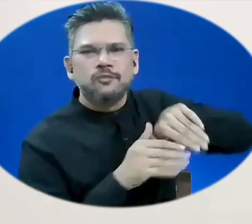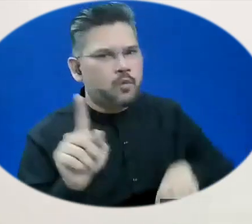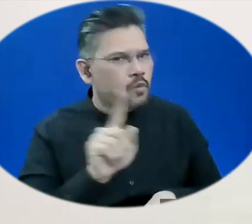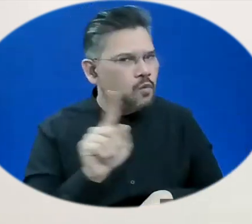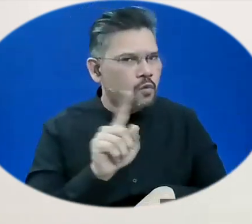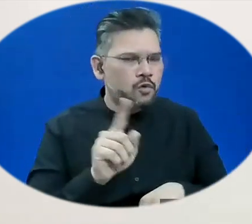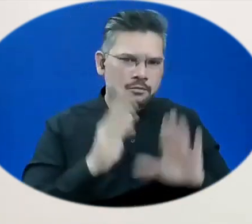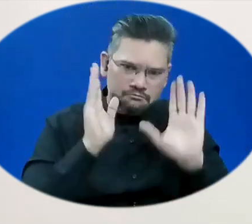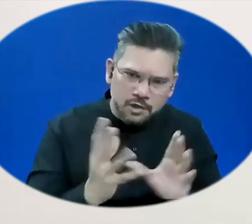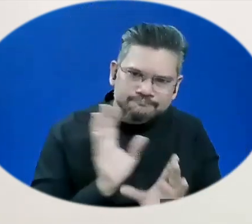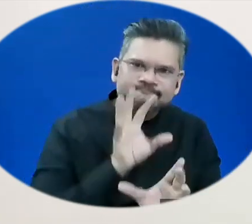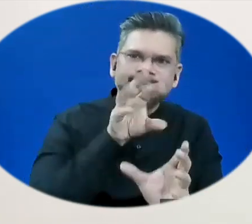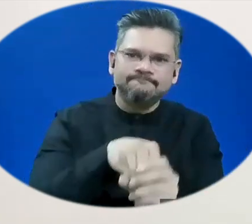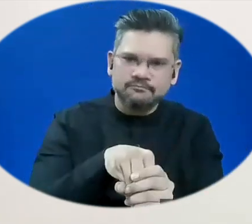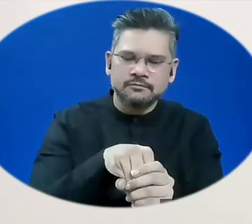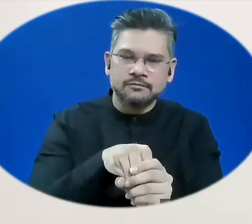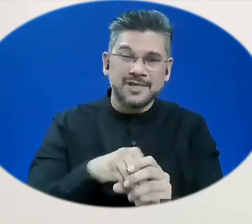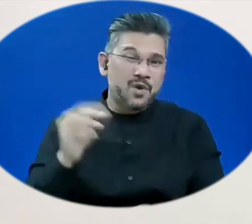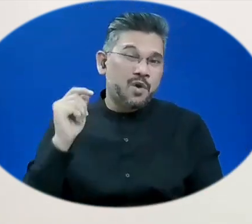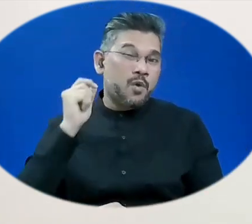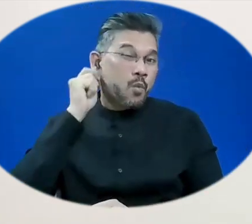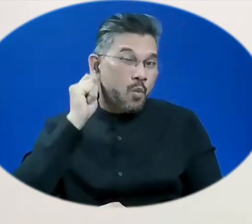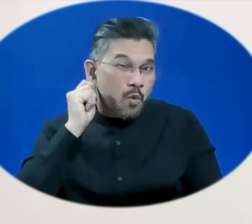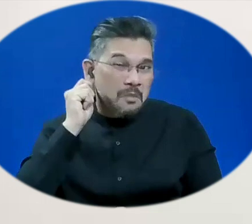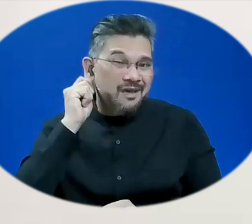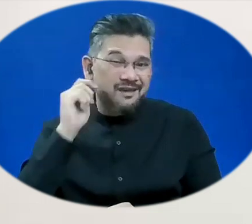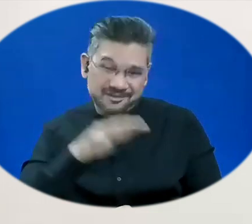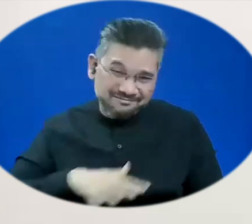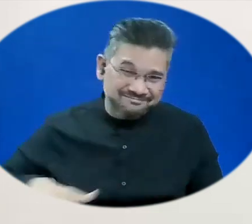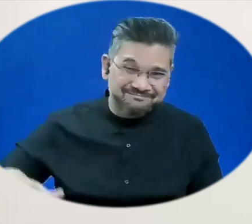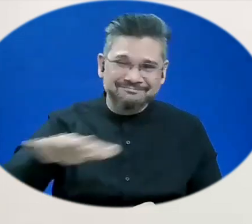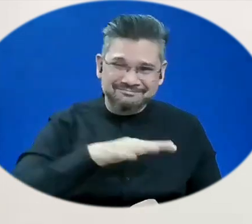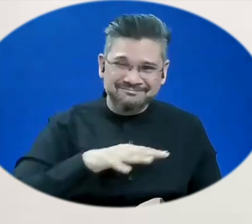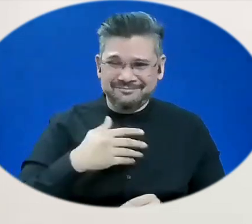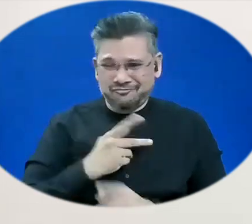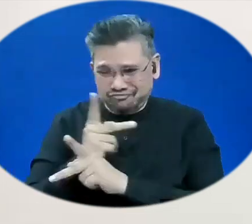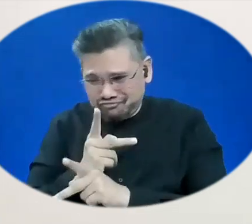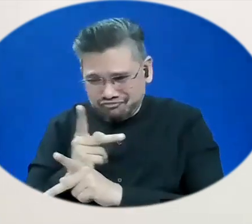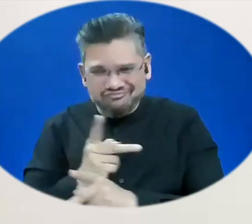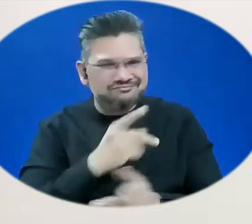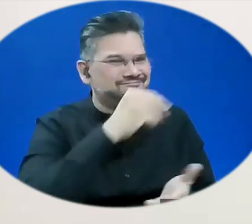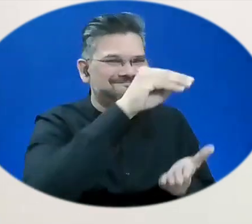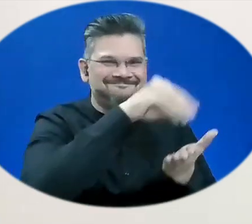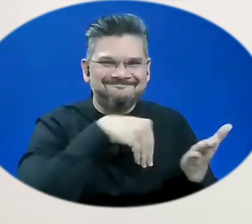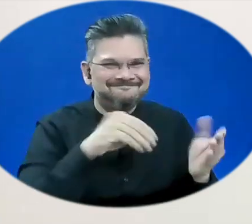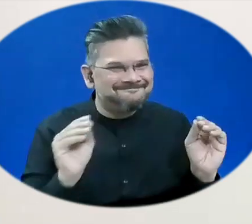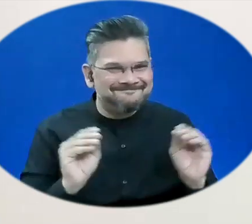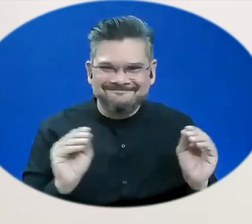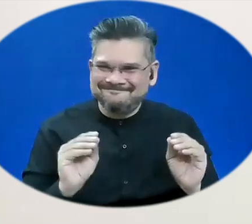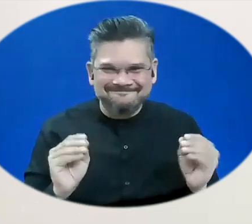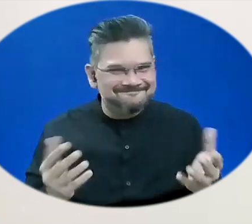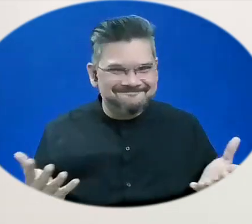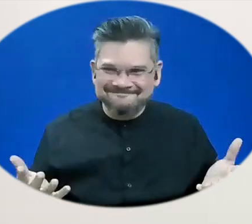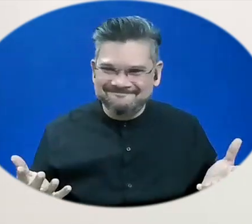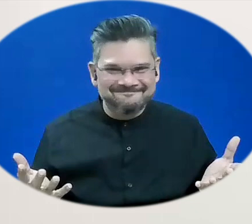predominantly women are not only mostly unpaid for the care and support that we provide, and sometimes we do